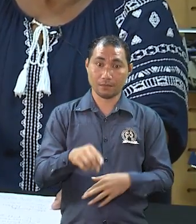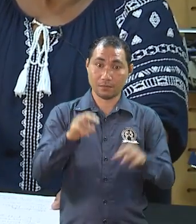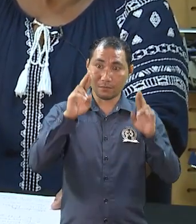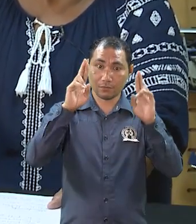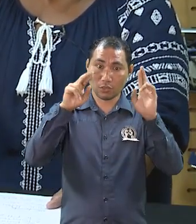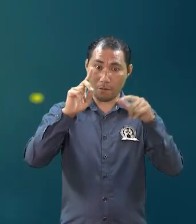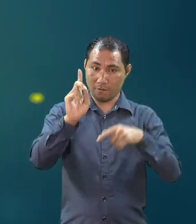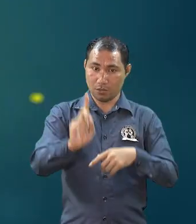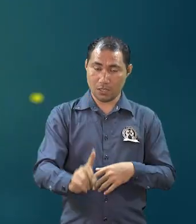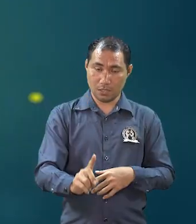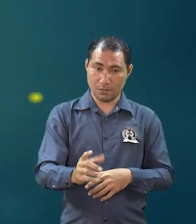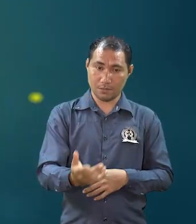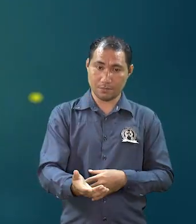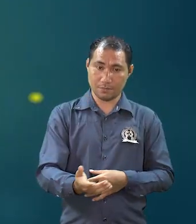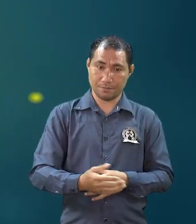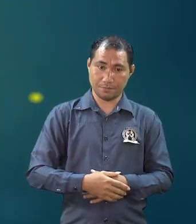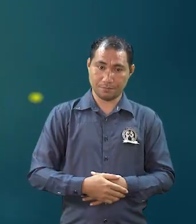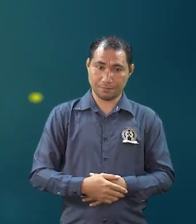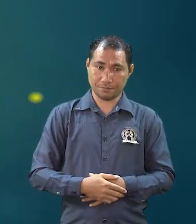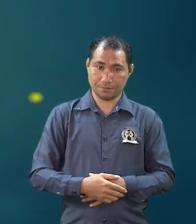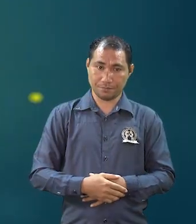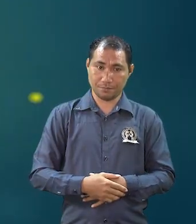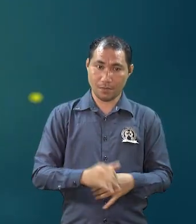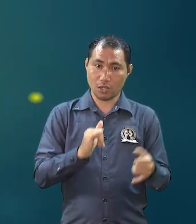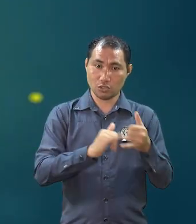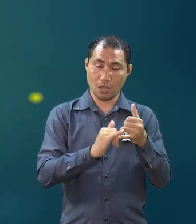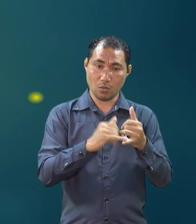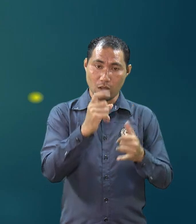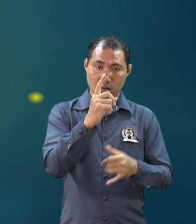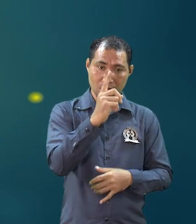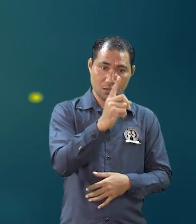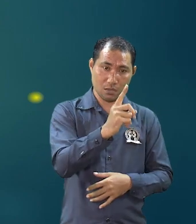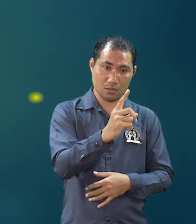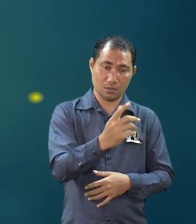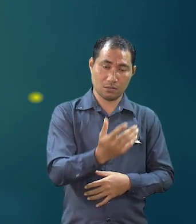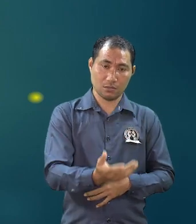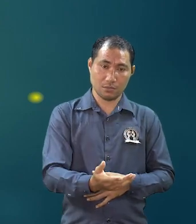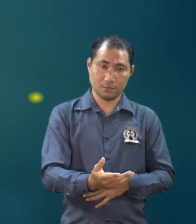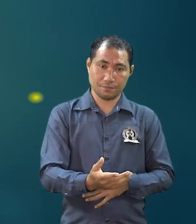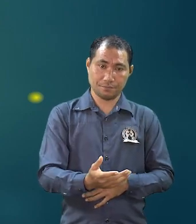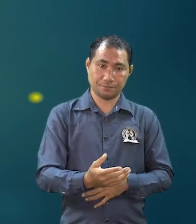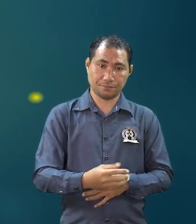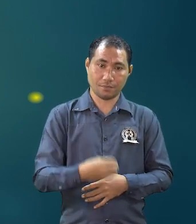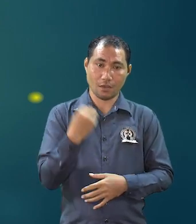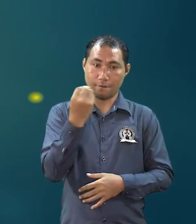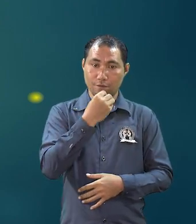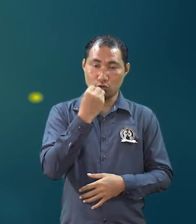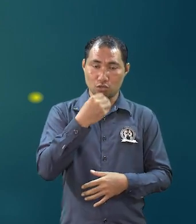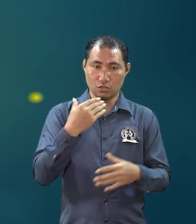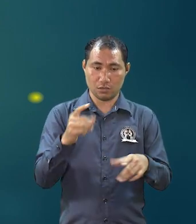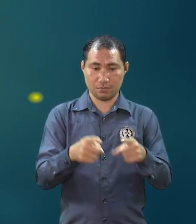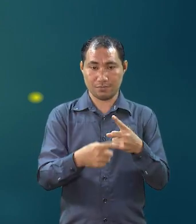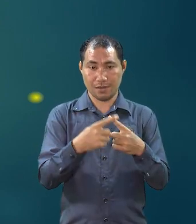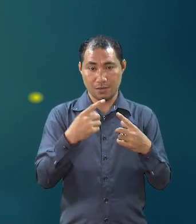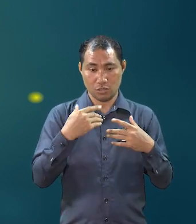sona I le ne yaso. Mai le tatou strand 1, which is food and